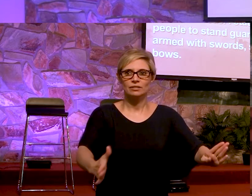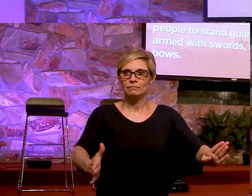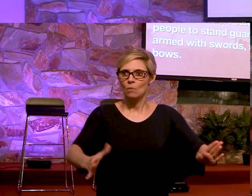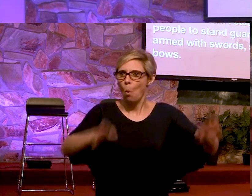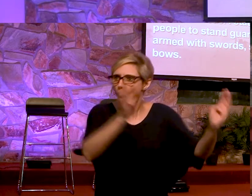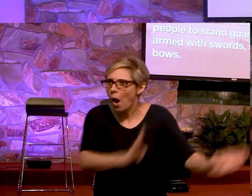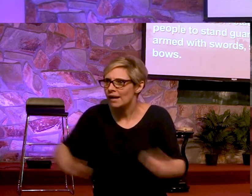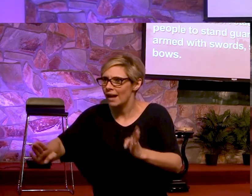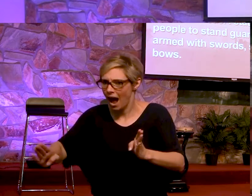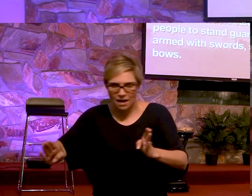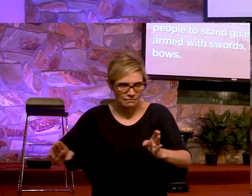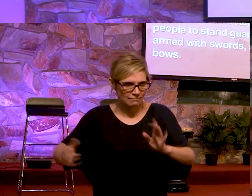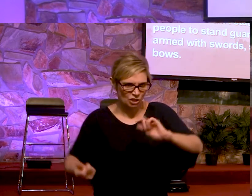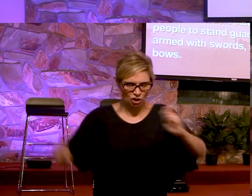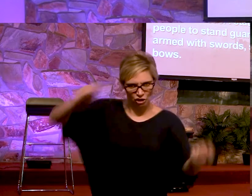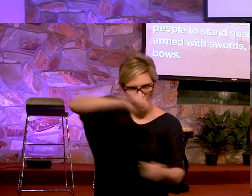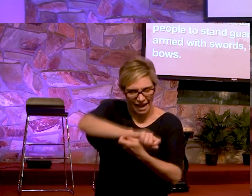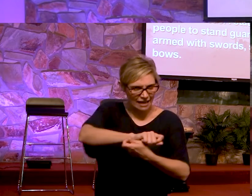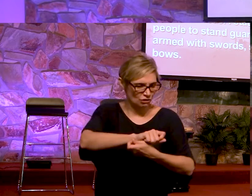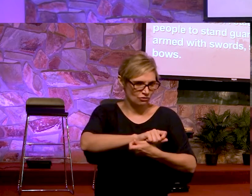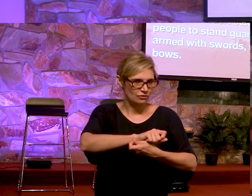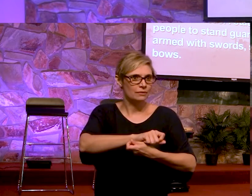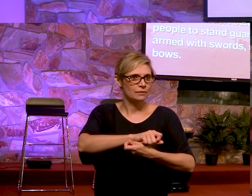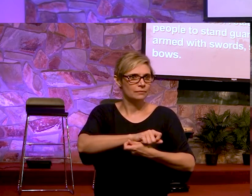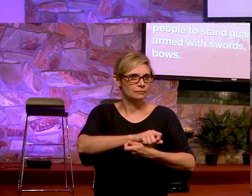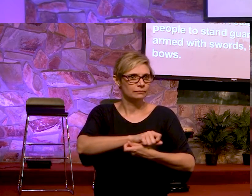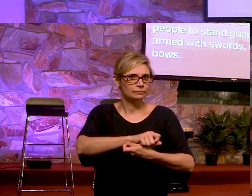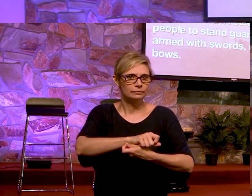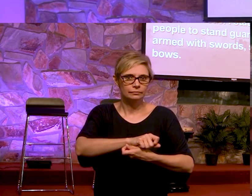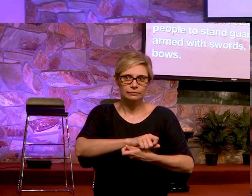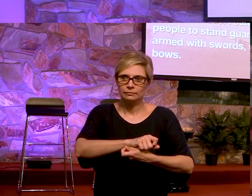I restructured what we were doing.